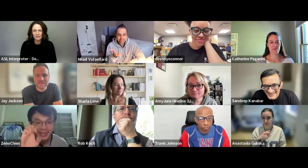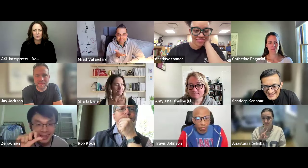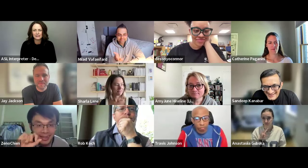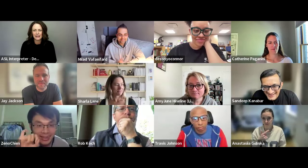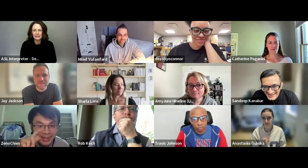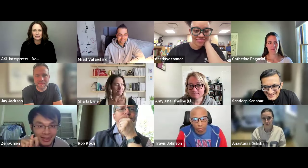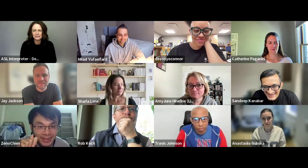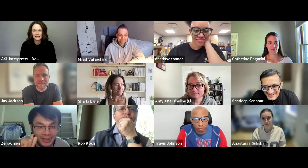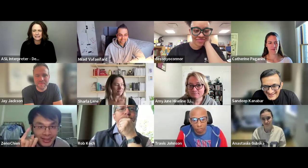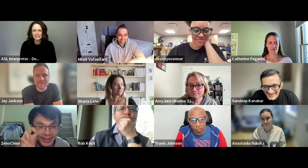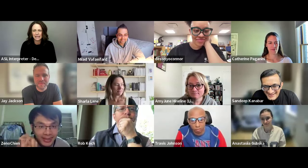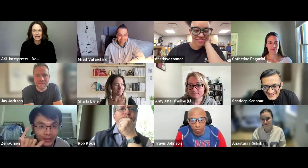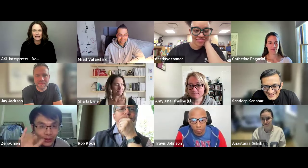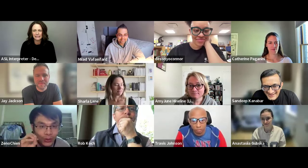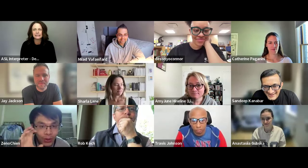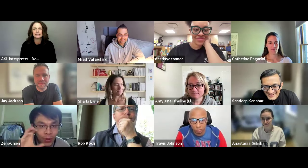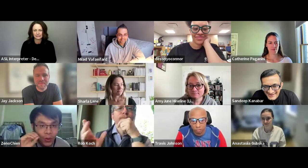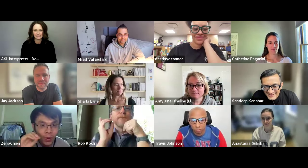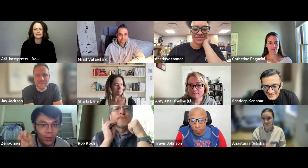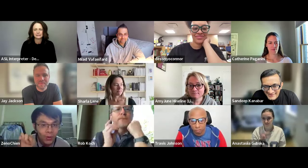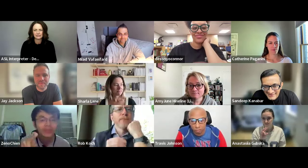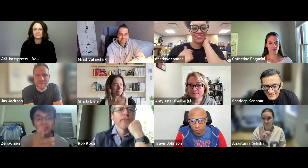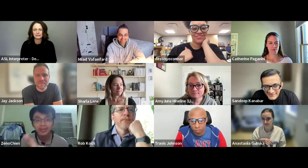meet everyone. And Destiny.